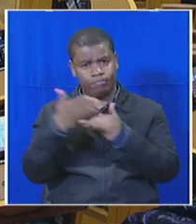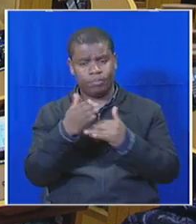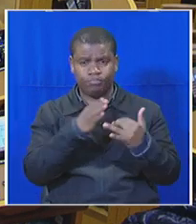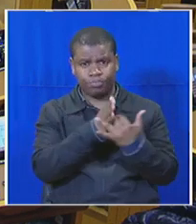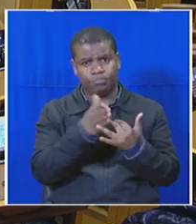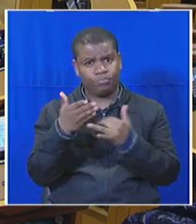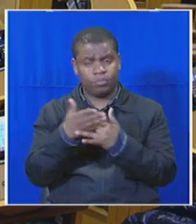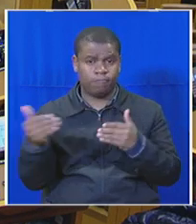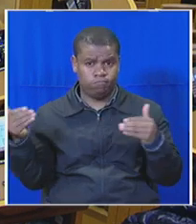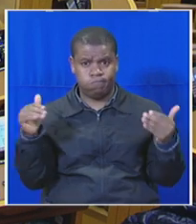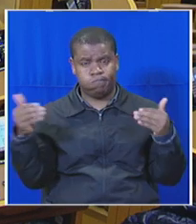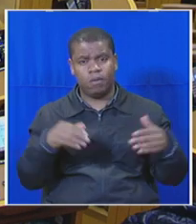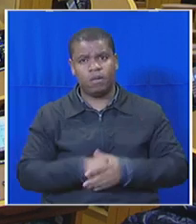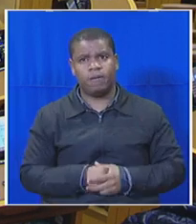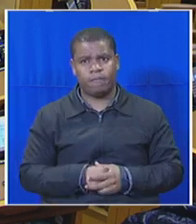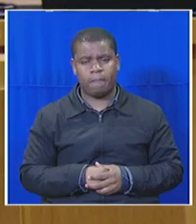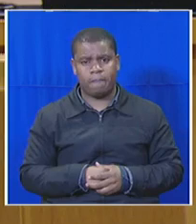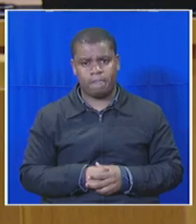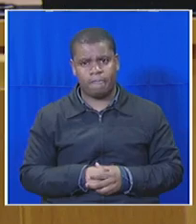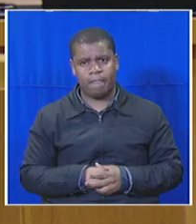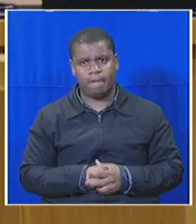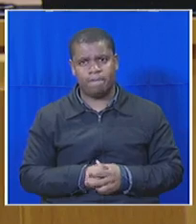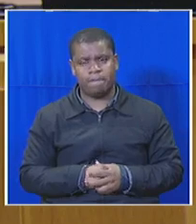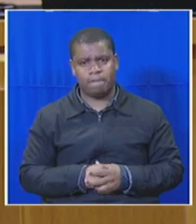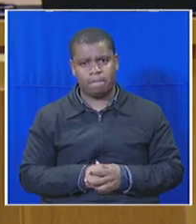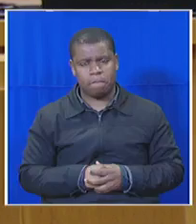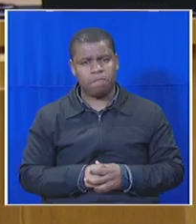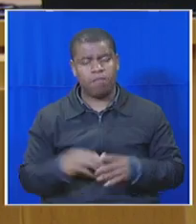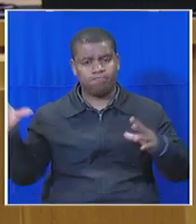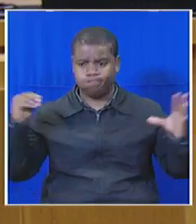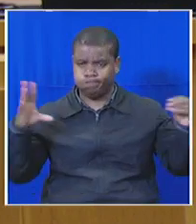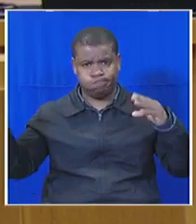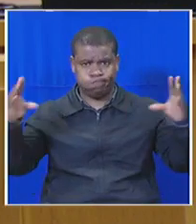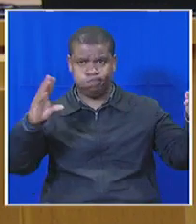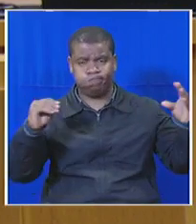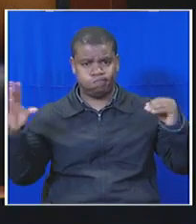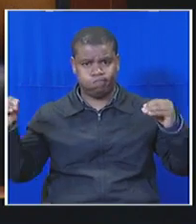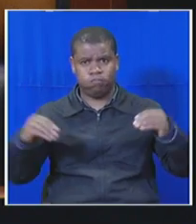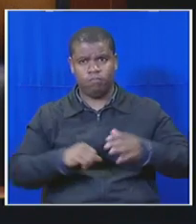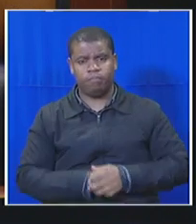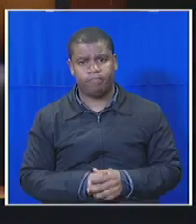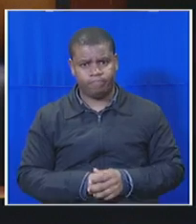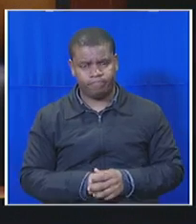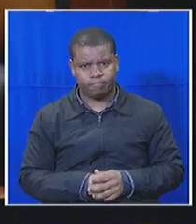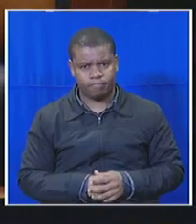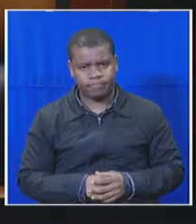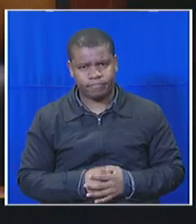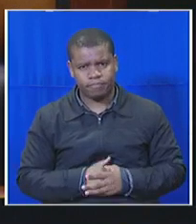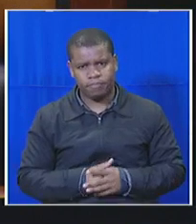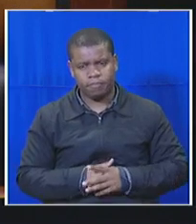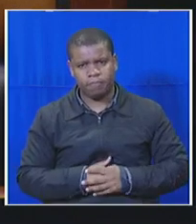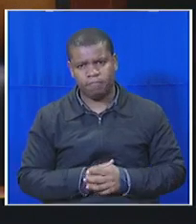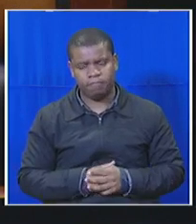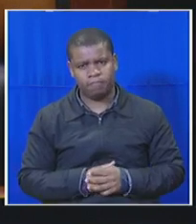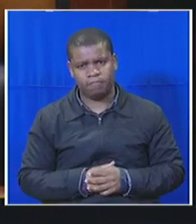the chamber. How are we going to then have a ruling when he's already kept it? now. Mhlonishwa lapho ngaphambili.